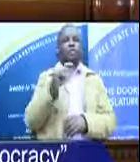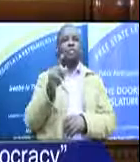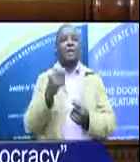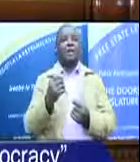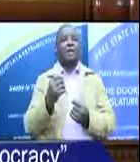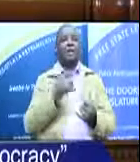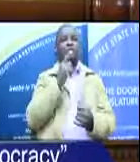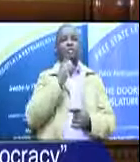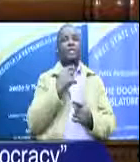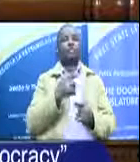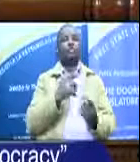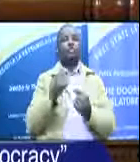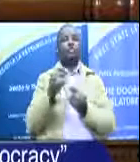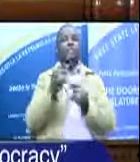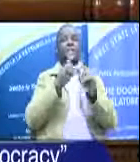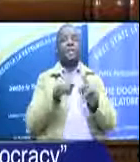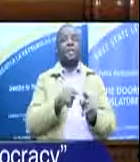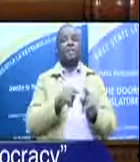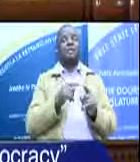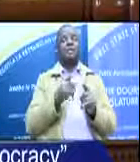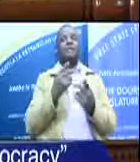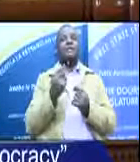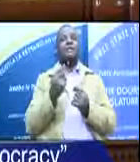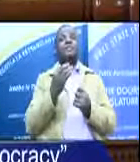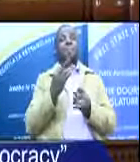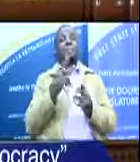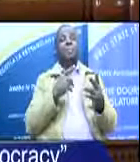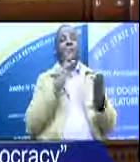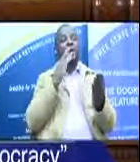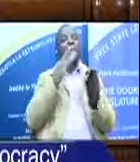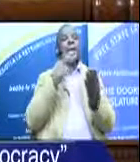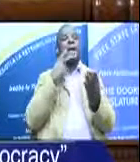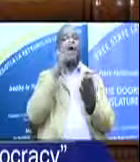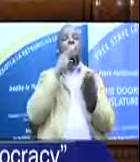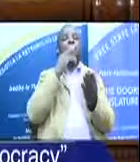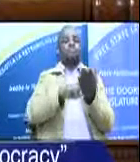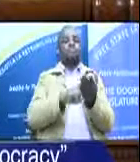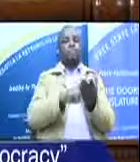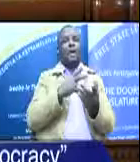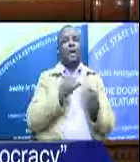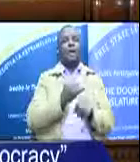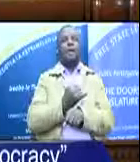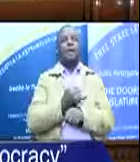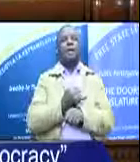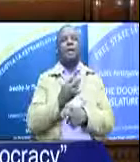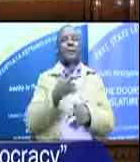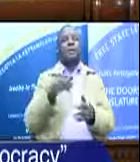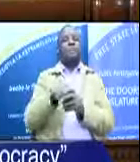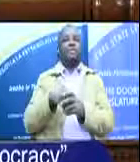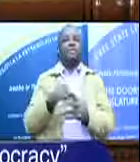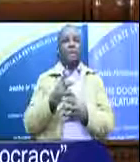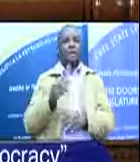orthopedic operations on pre-booked patients, including those on the backlog at Belonomi Hospital.